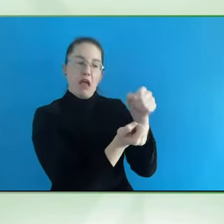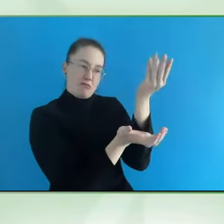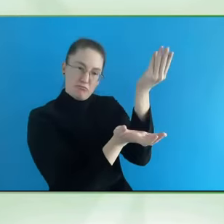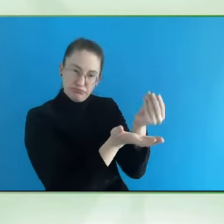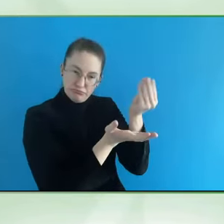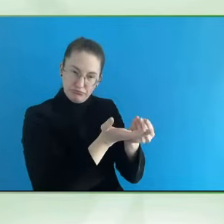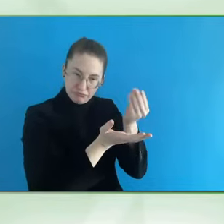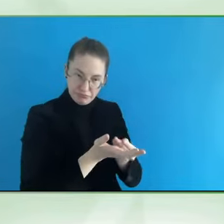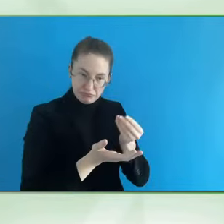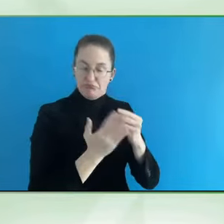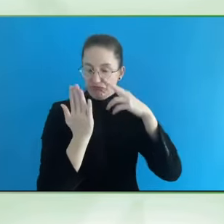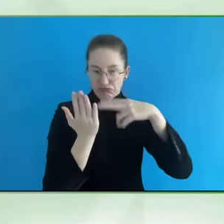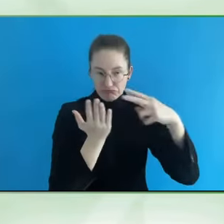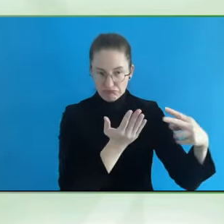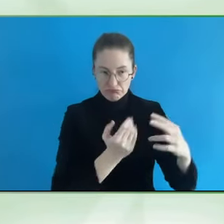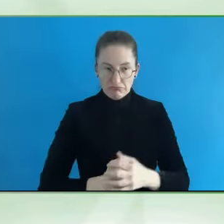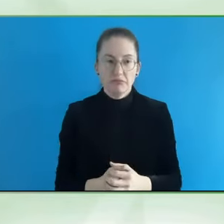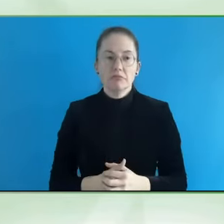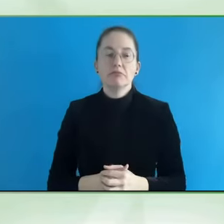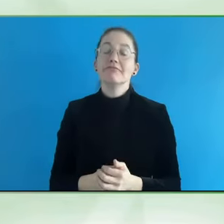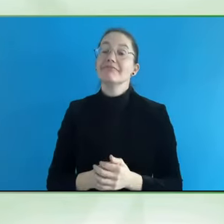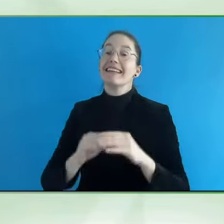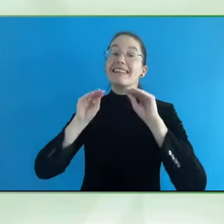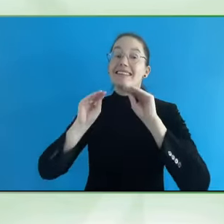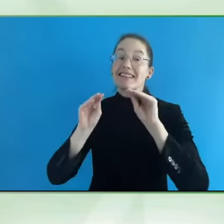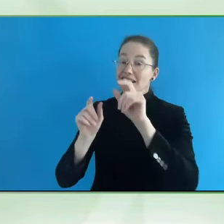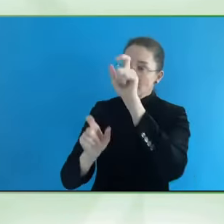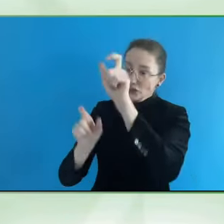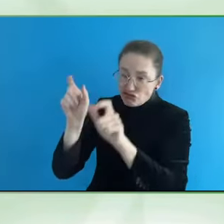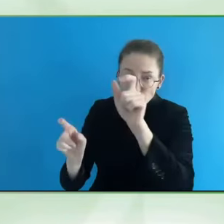and school staff has been organized.